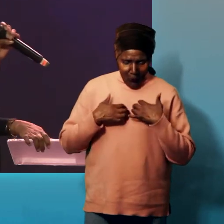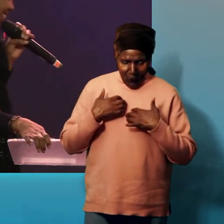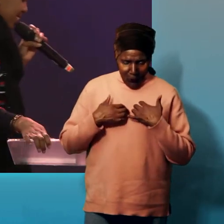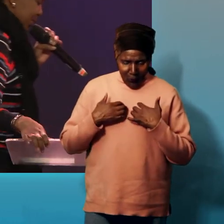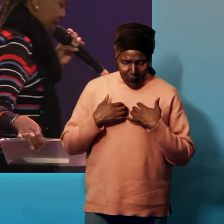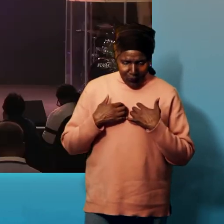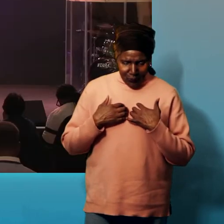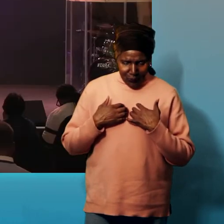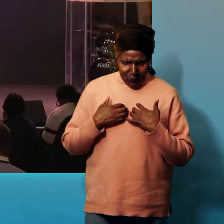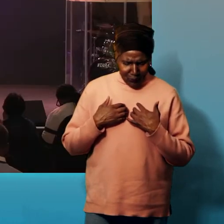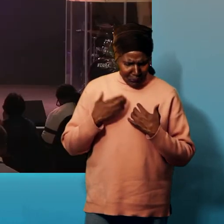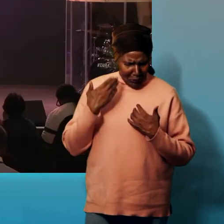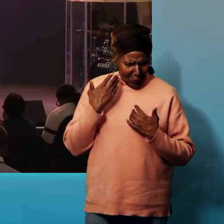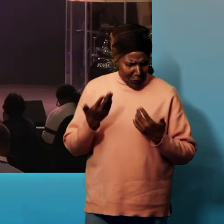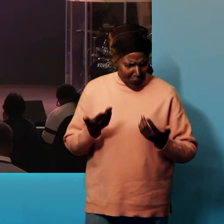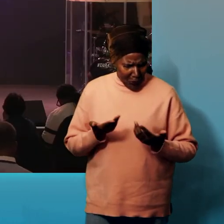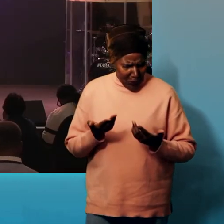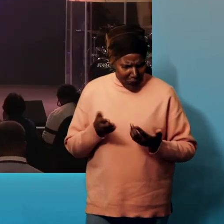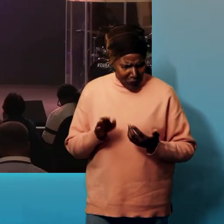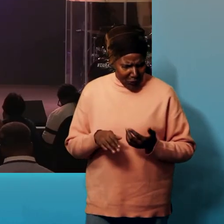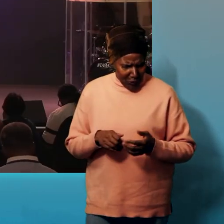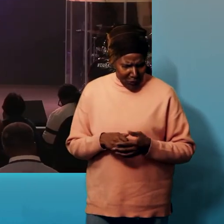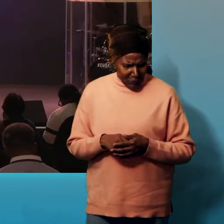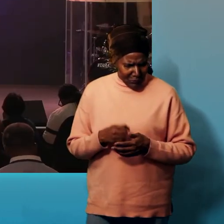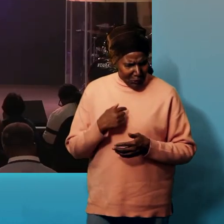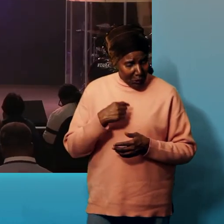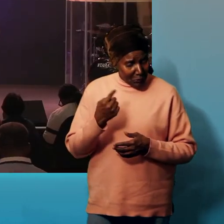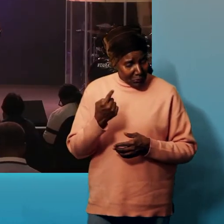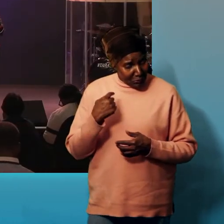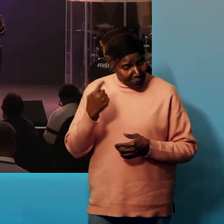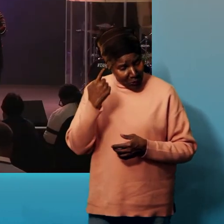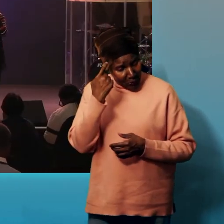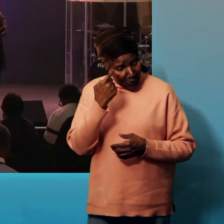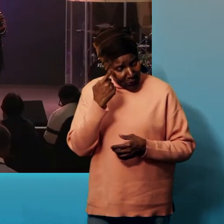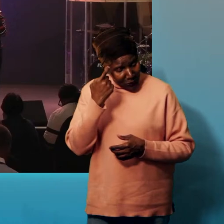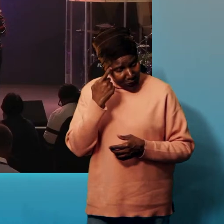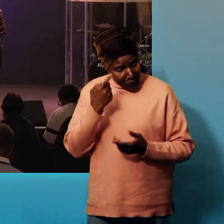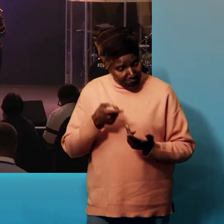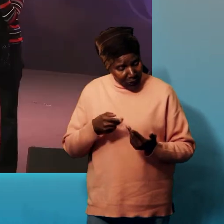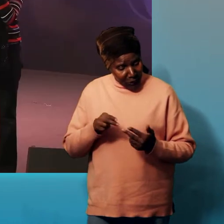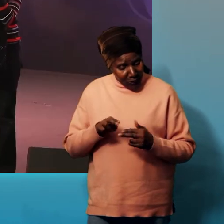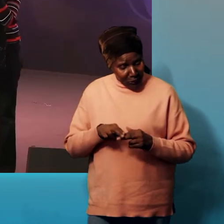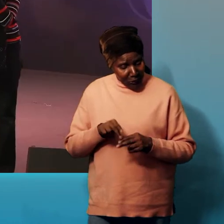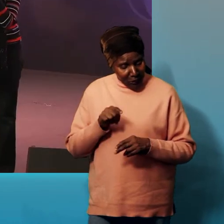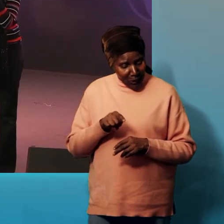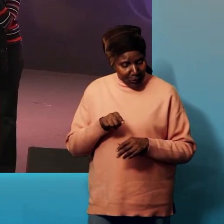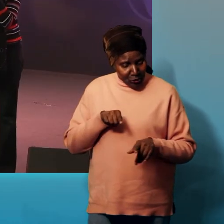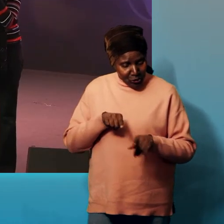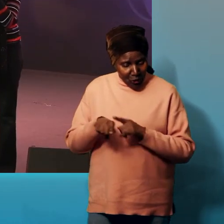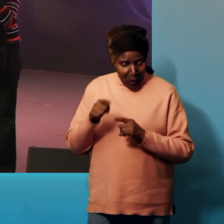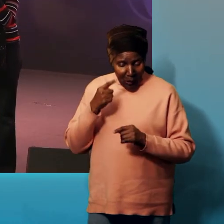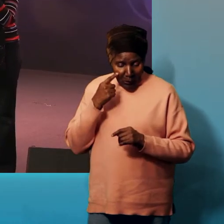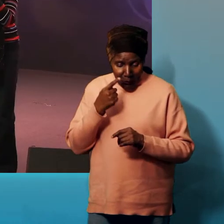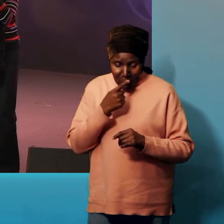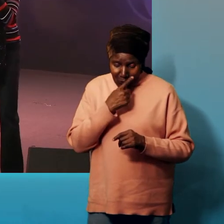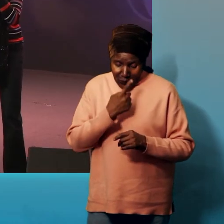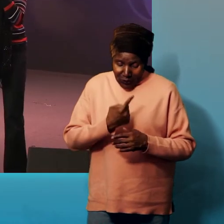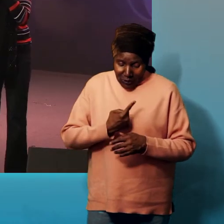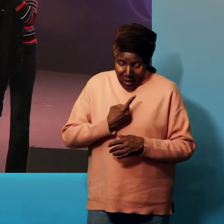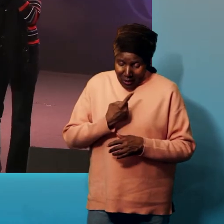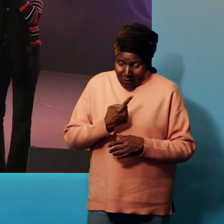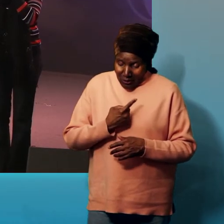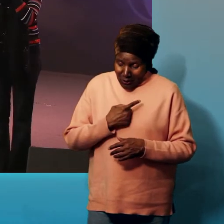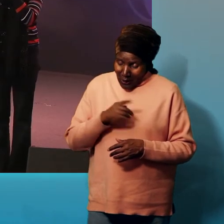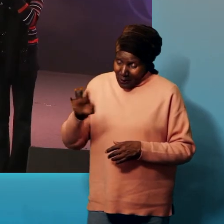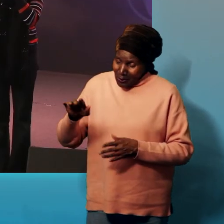his eagerness would come from, but I wonder whether there was an element of him trying to prove himself. He's like,